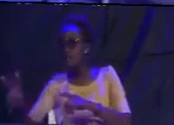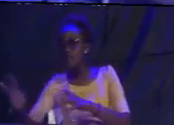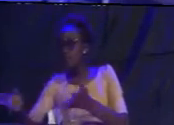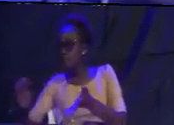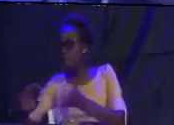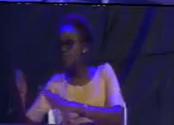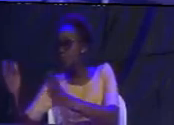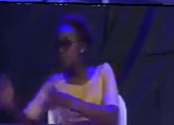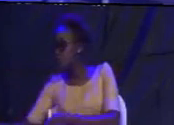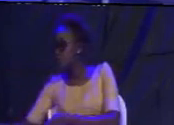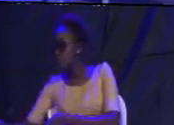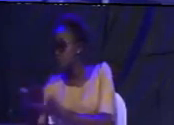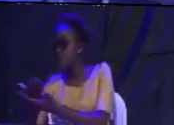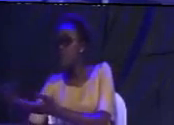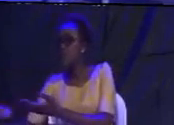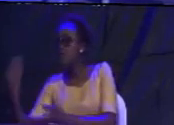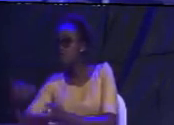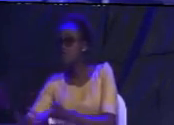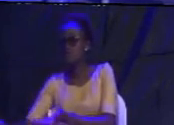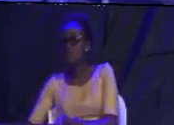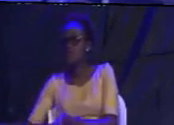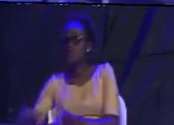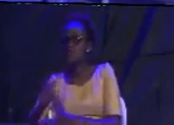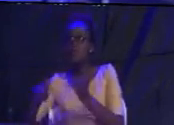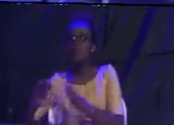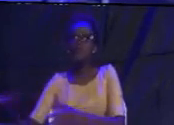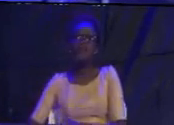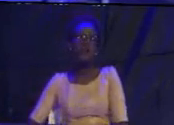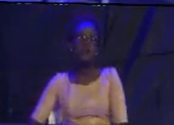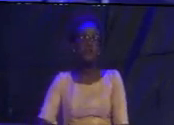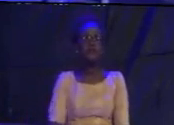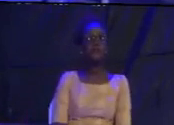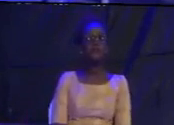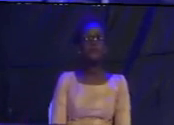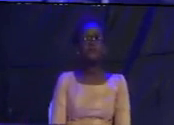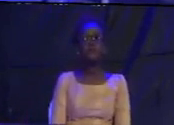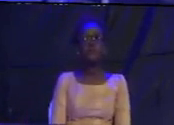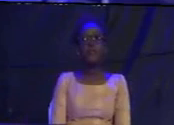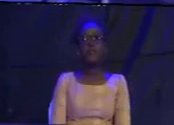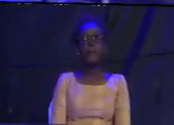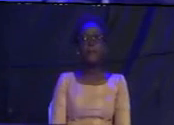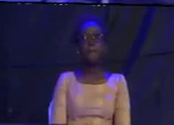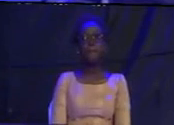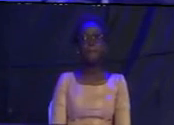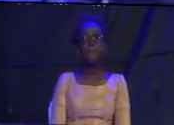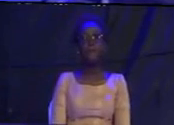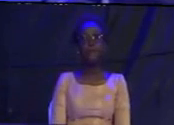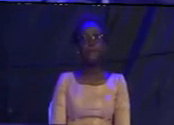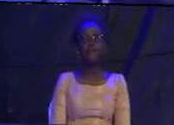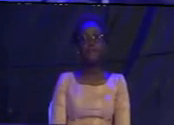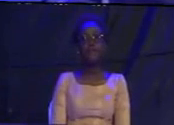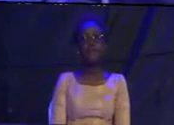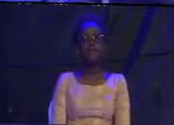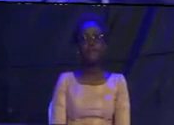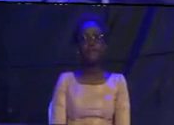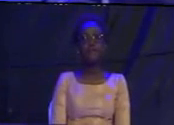When other businessmen spend time thinking about how to strategize their business, African businessmen are going to the waters